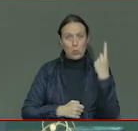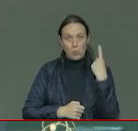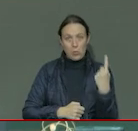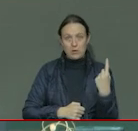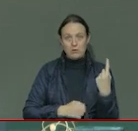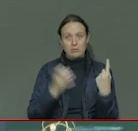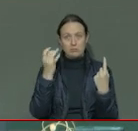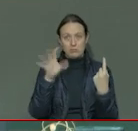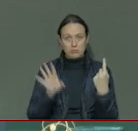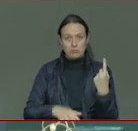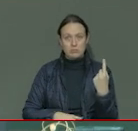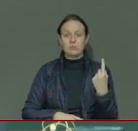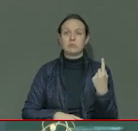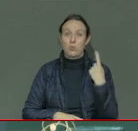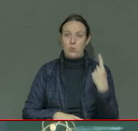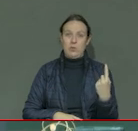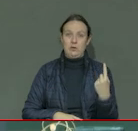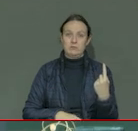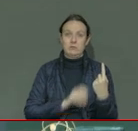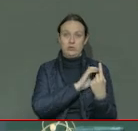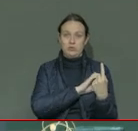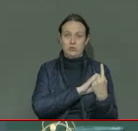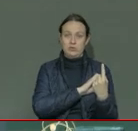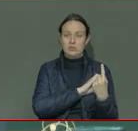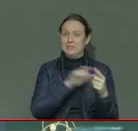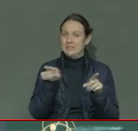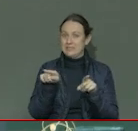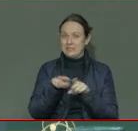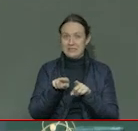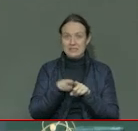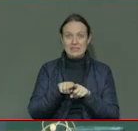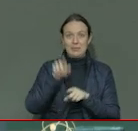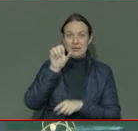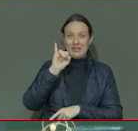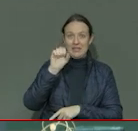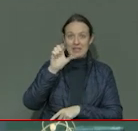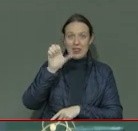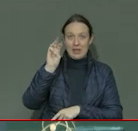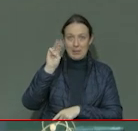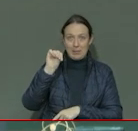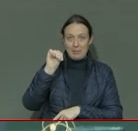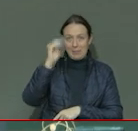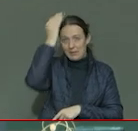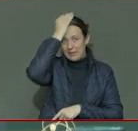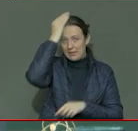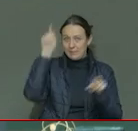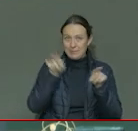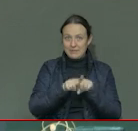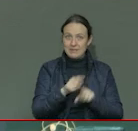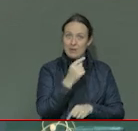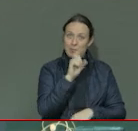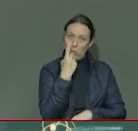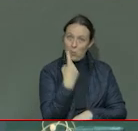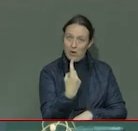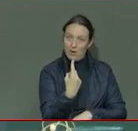much you worship one God, only one God. Islam is the same. You worship Allah alone. Now, think about it. If Pai